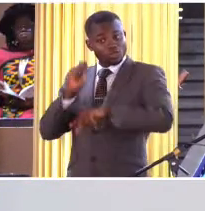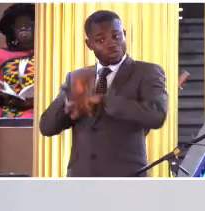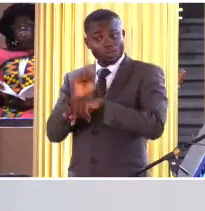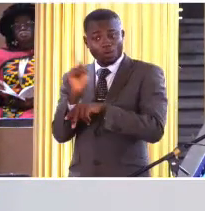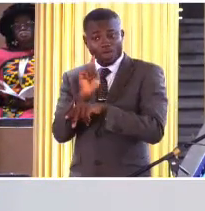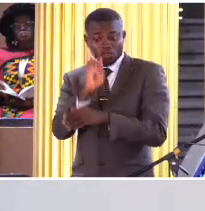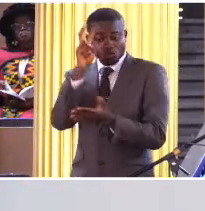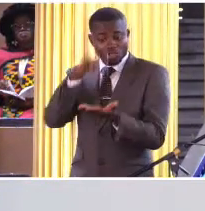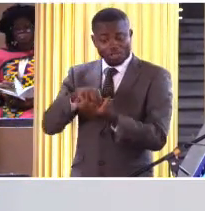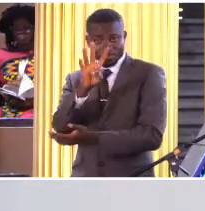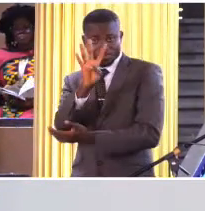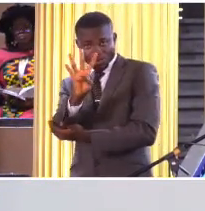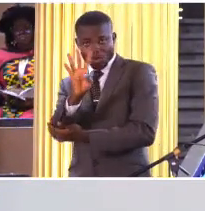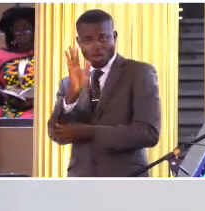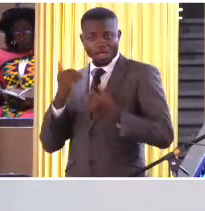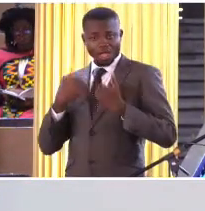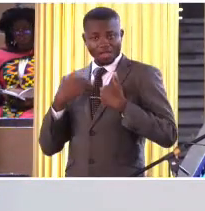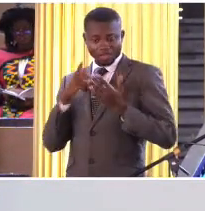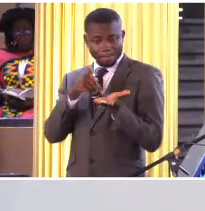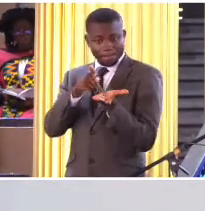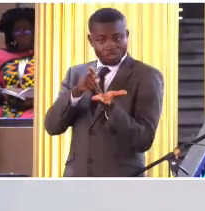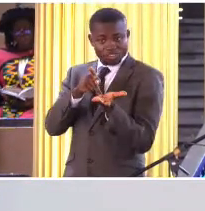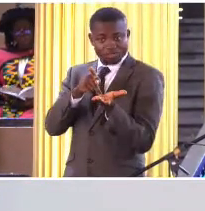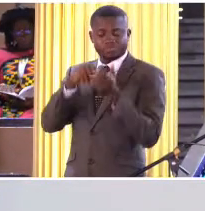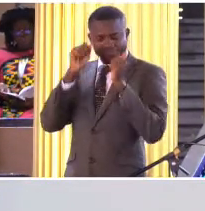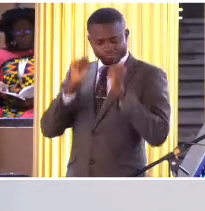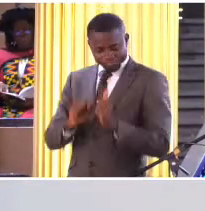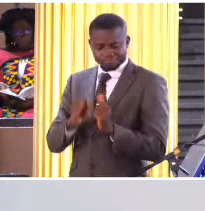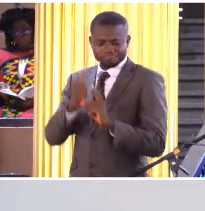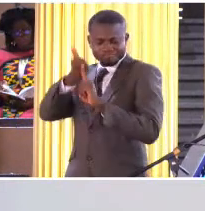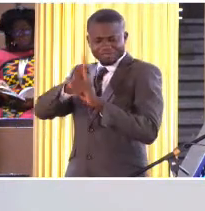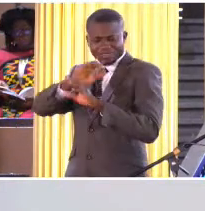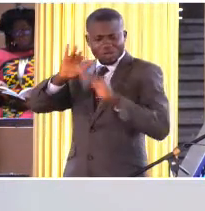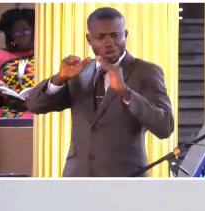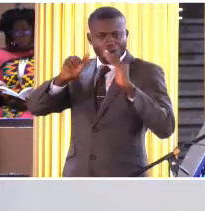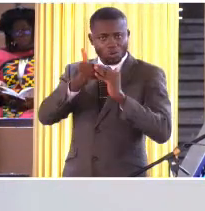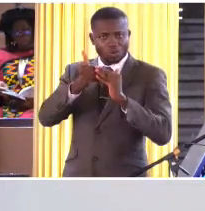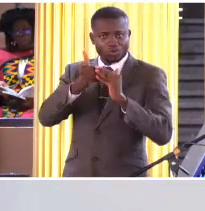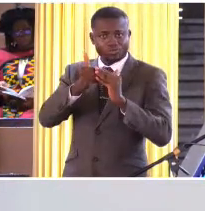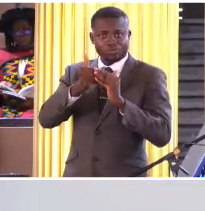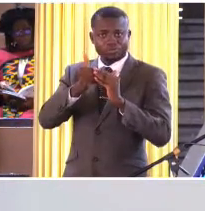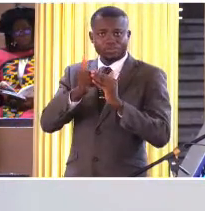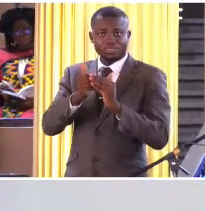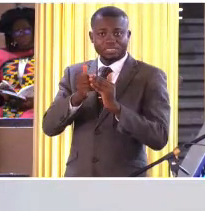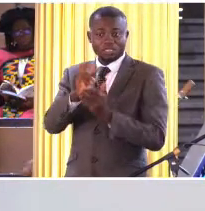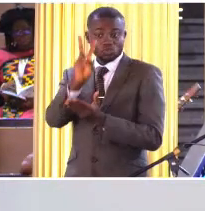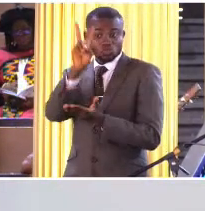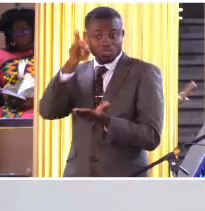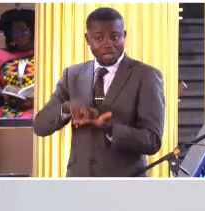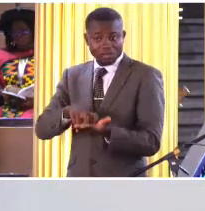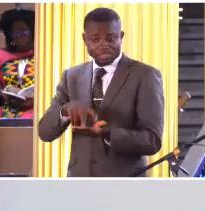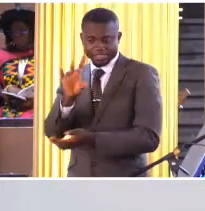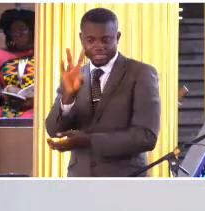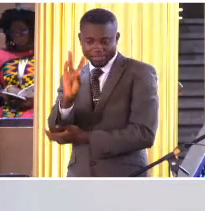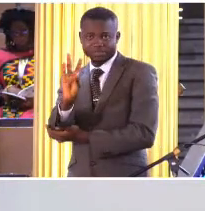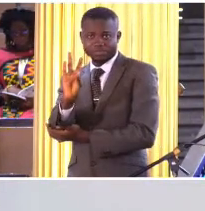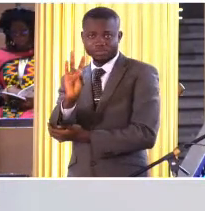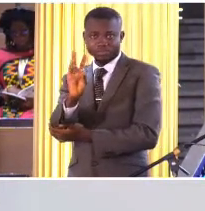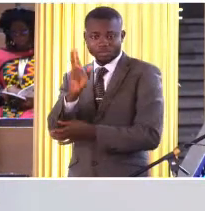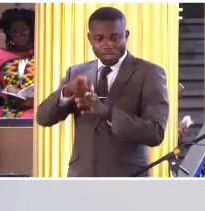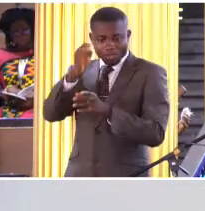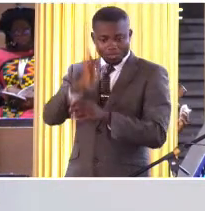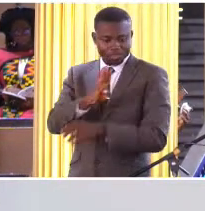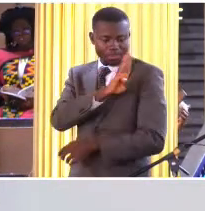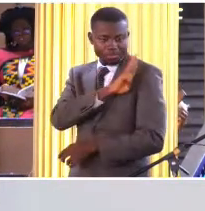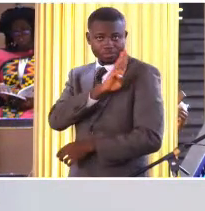2004, holding the position until he transitioned into academia. In 2007, Professor Bello